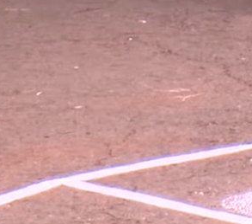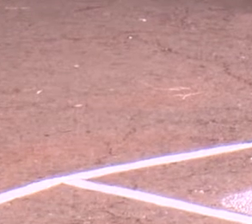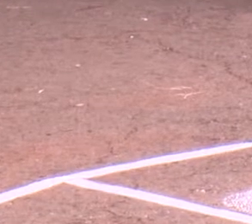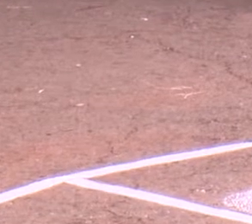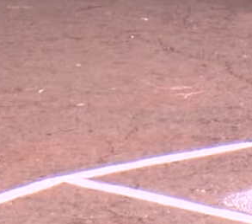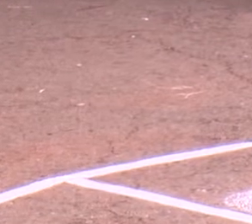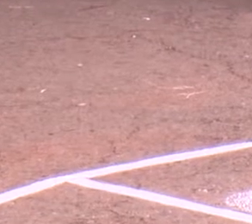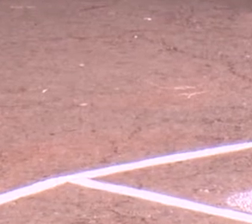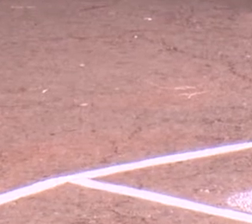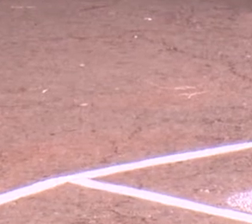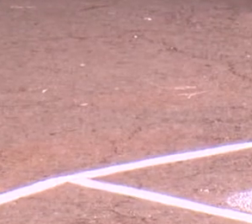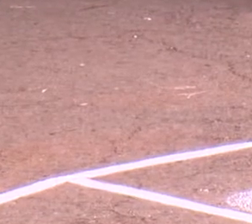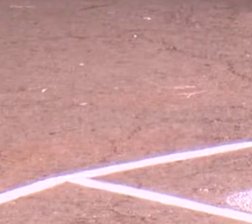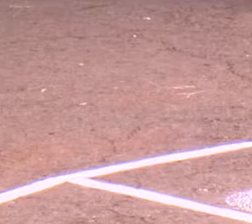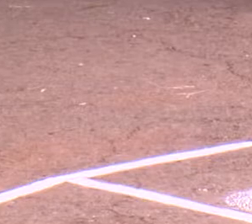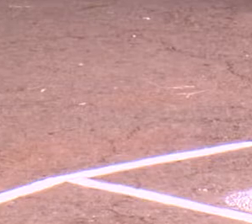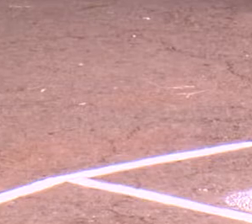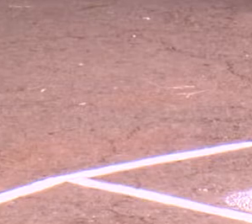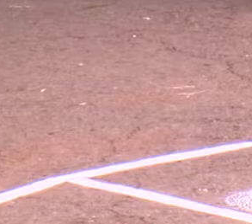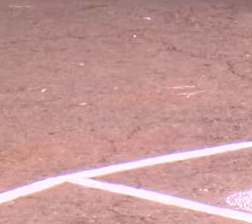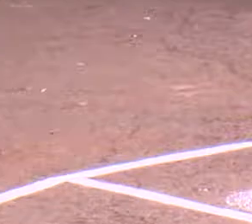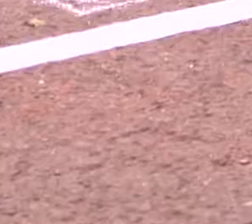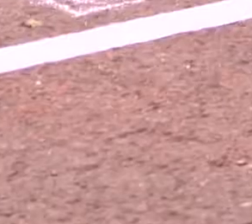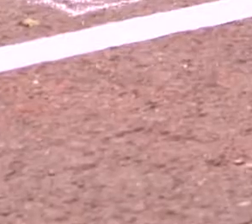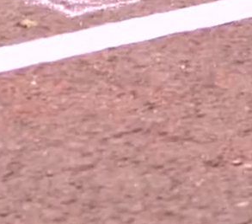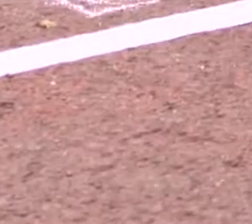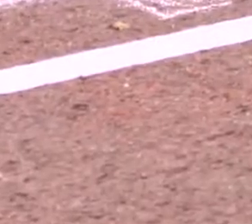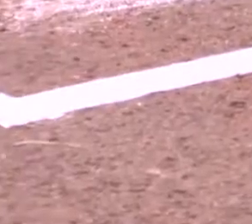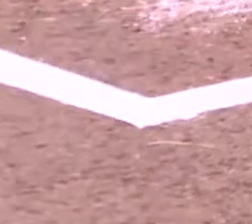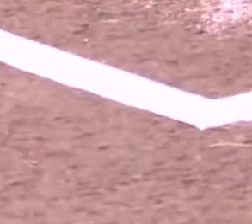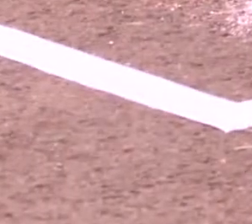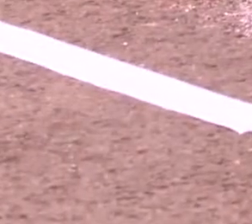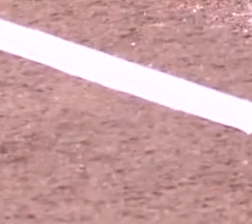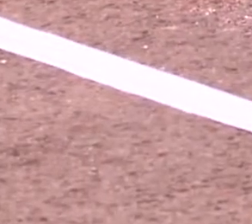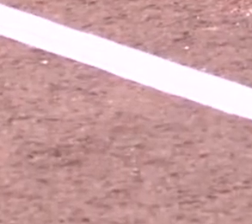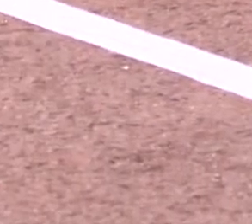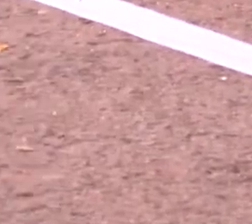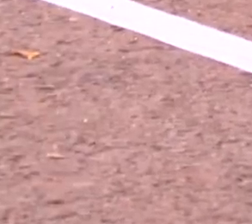That's good. It's like you've really mastered the game, yeah?